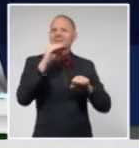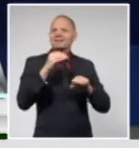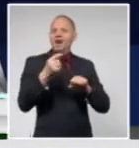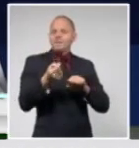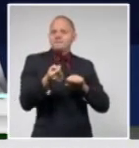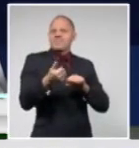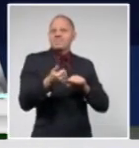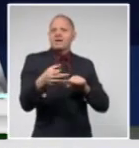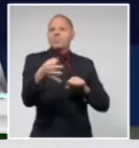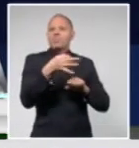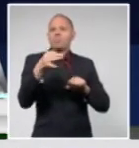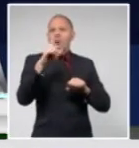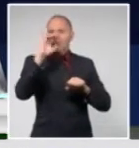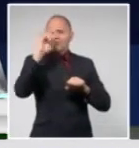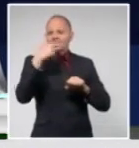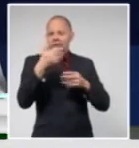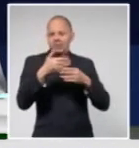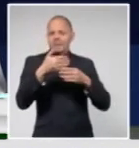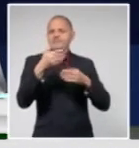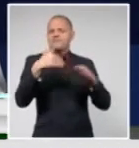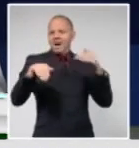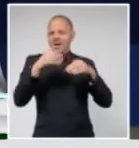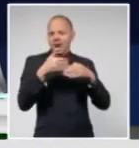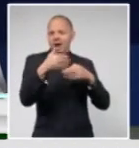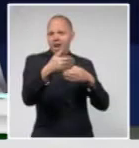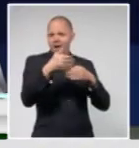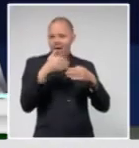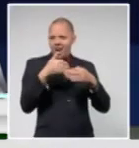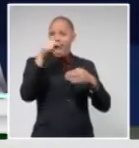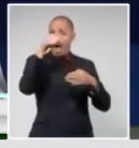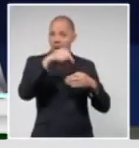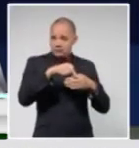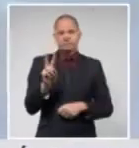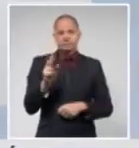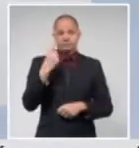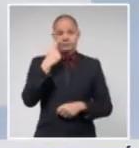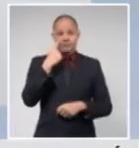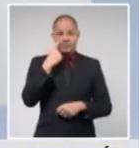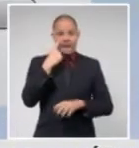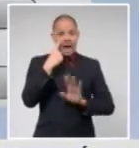a facility belonging to BioCuba Pharma.